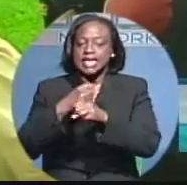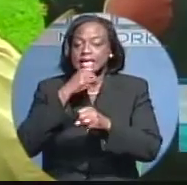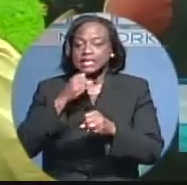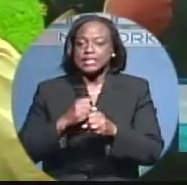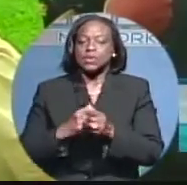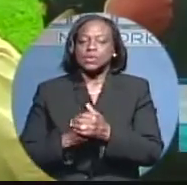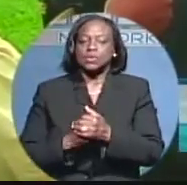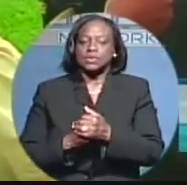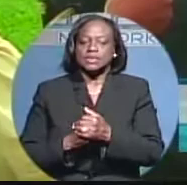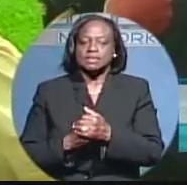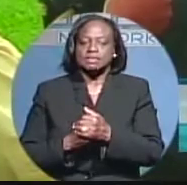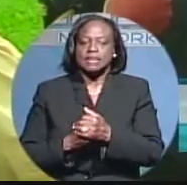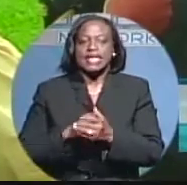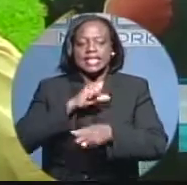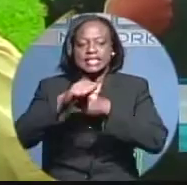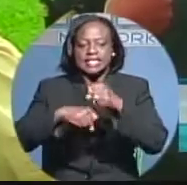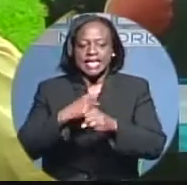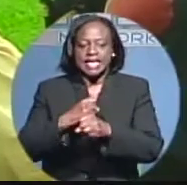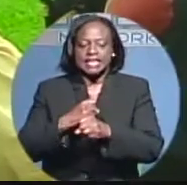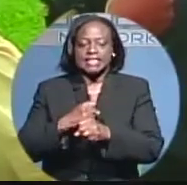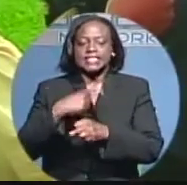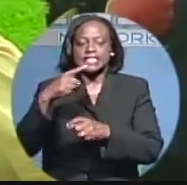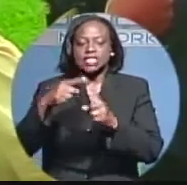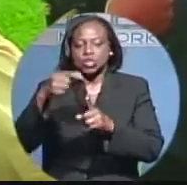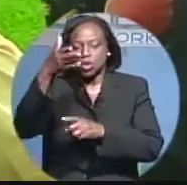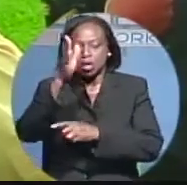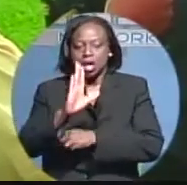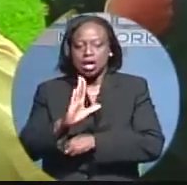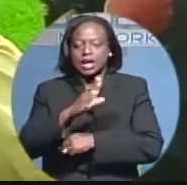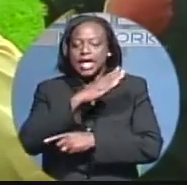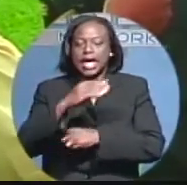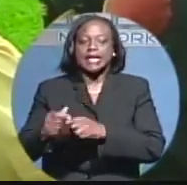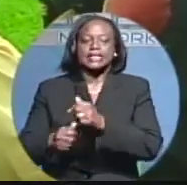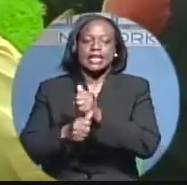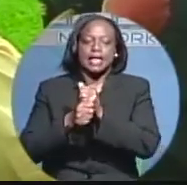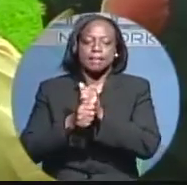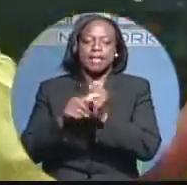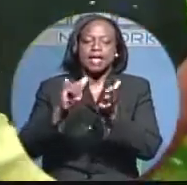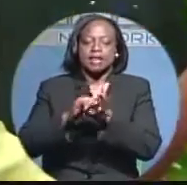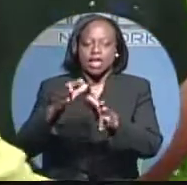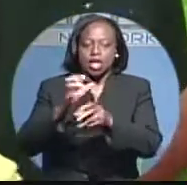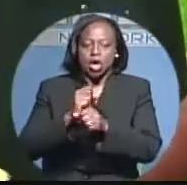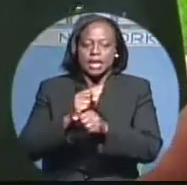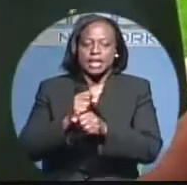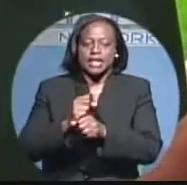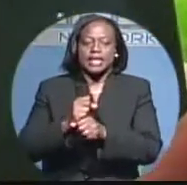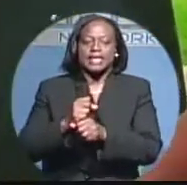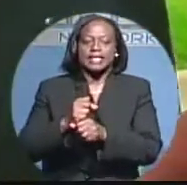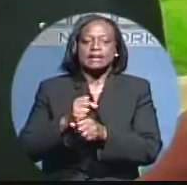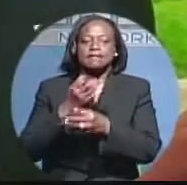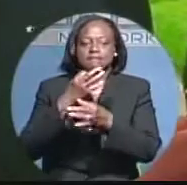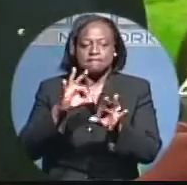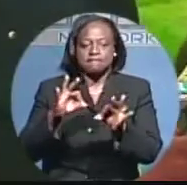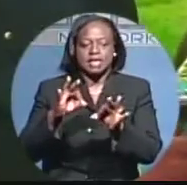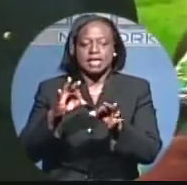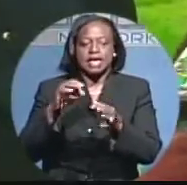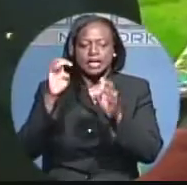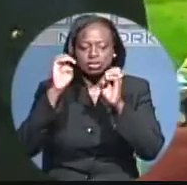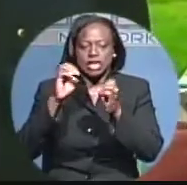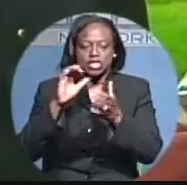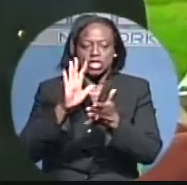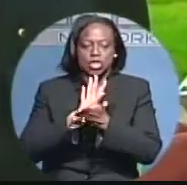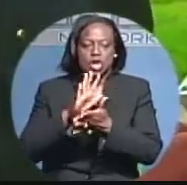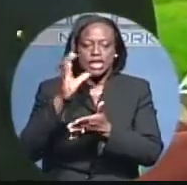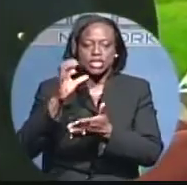to God and, you know, his persistence that he is awarded the scholarship. We try to instill godly principles in Deshaun.